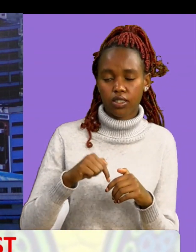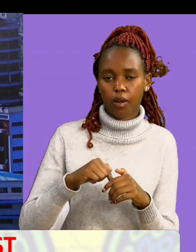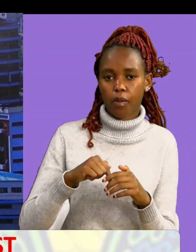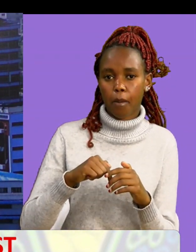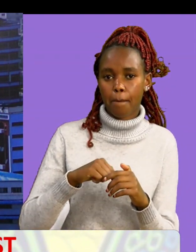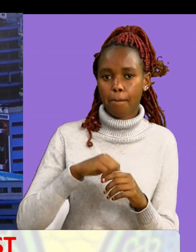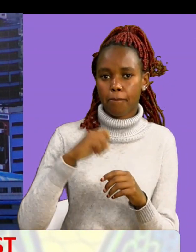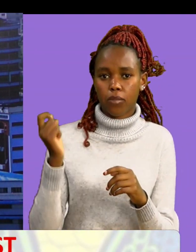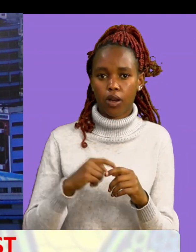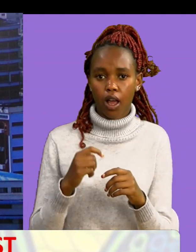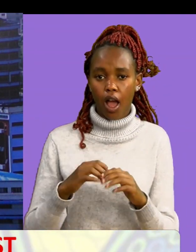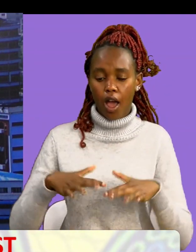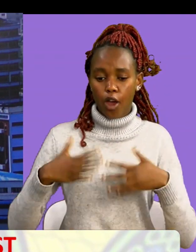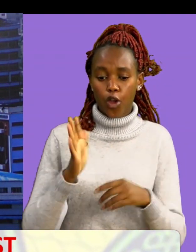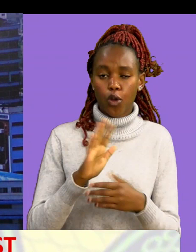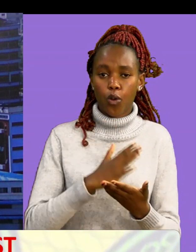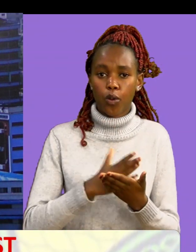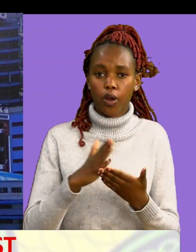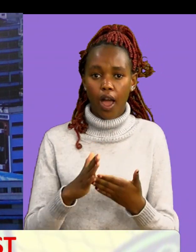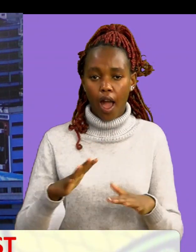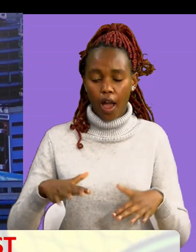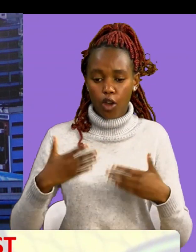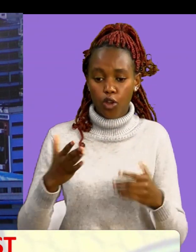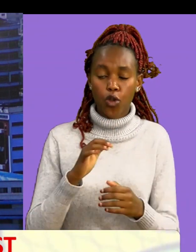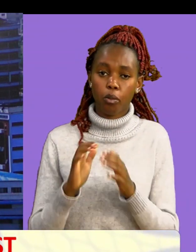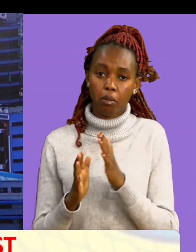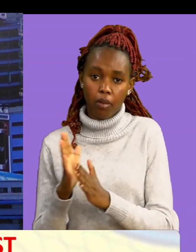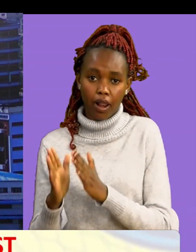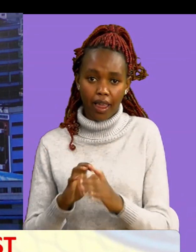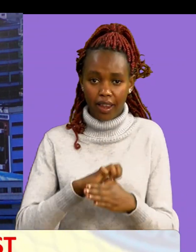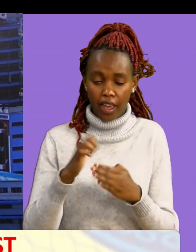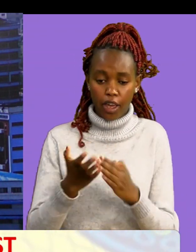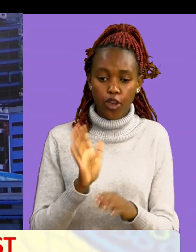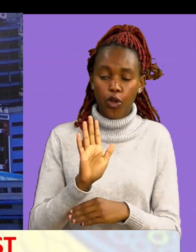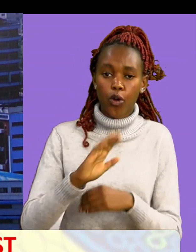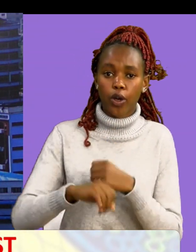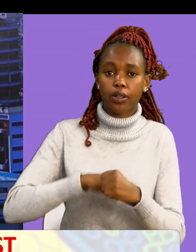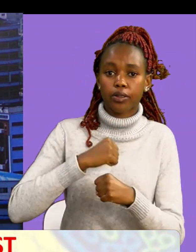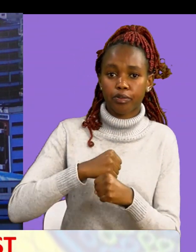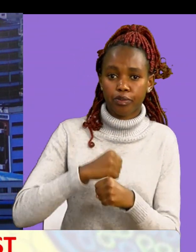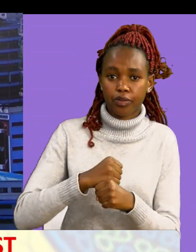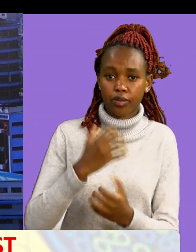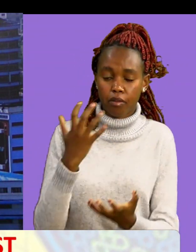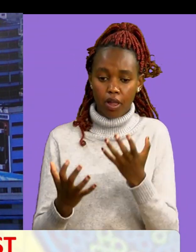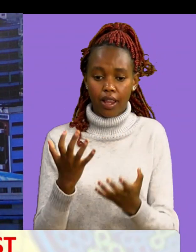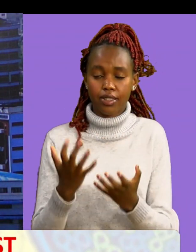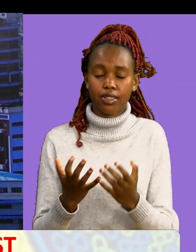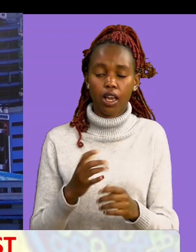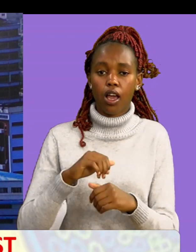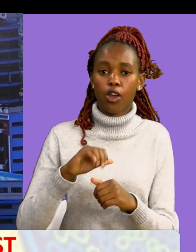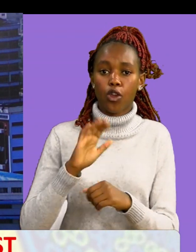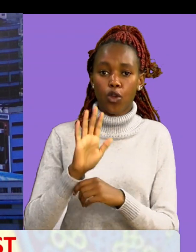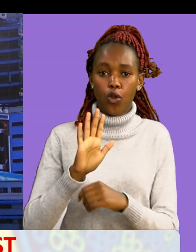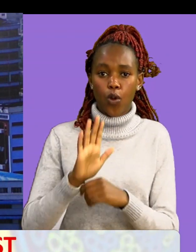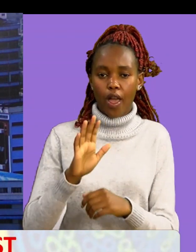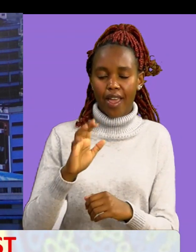section. How was your week? How are you planning to end your year? Last week we talked about so many things about balancing your energy generally.